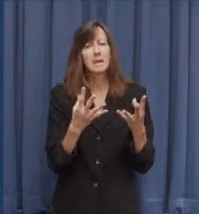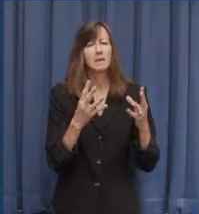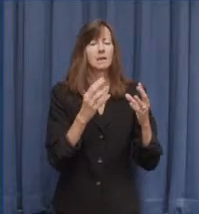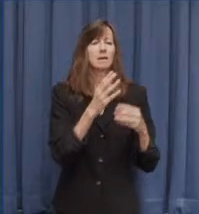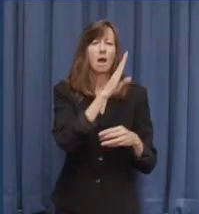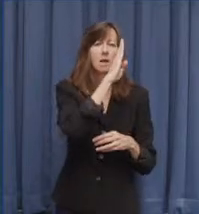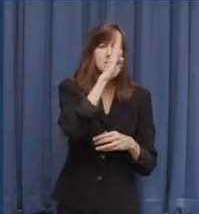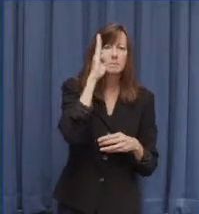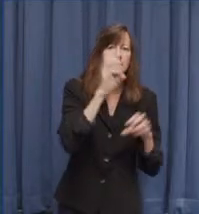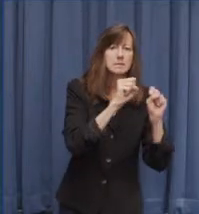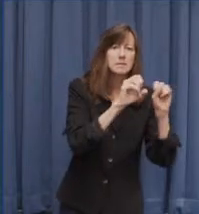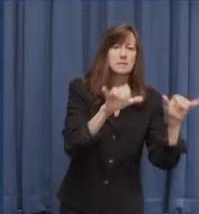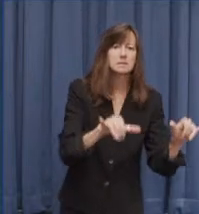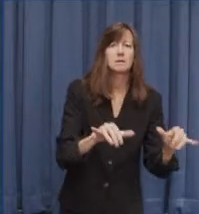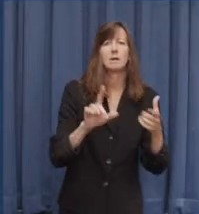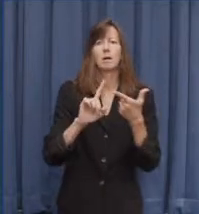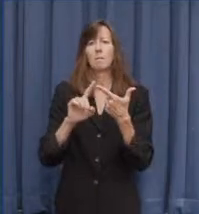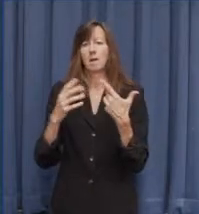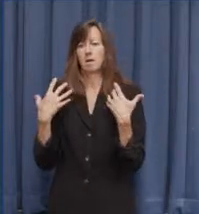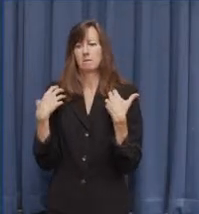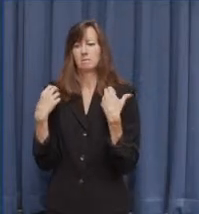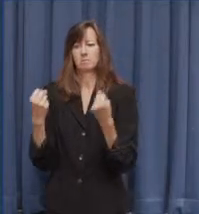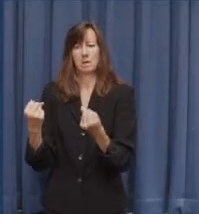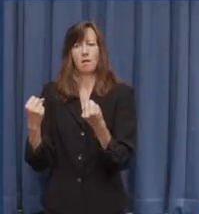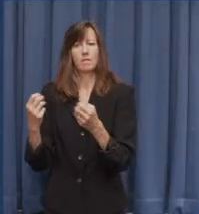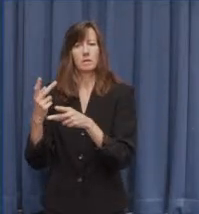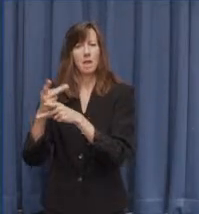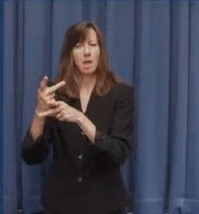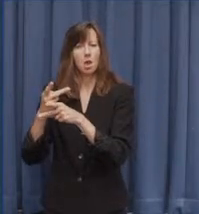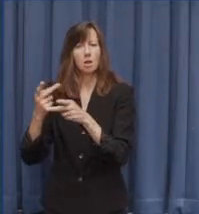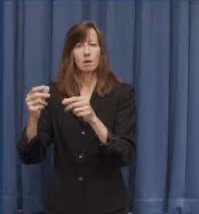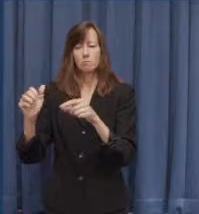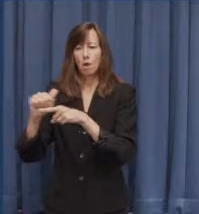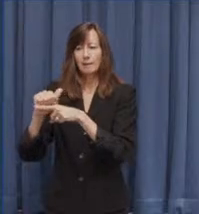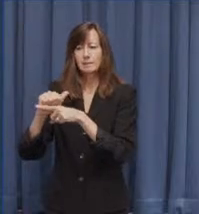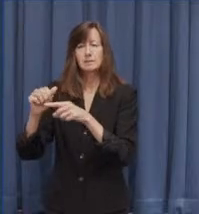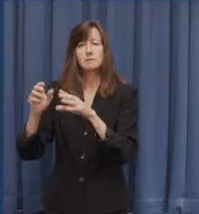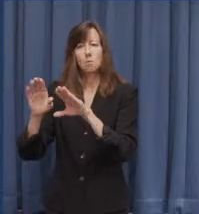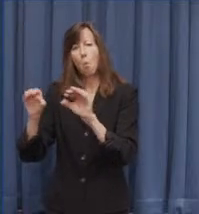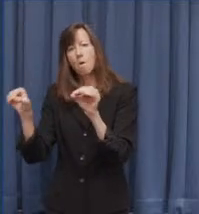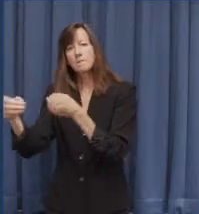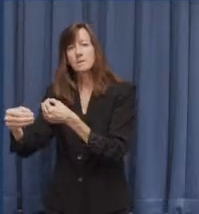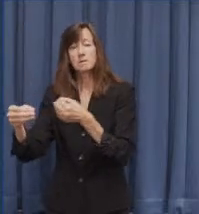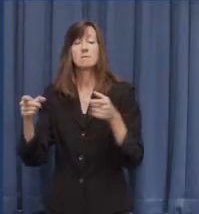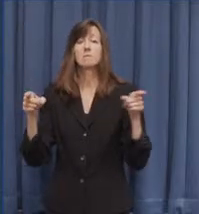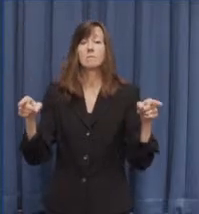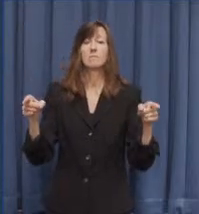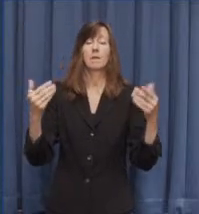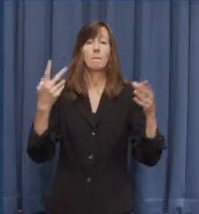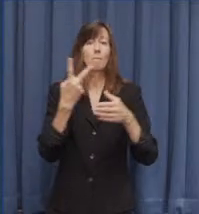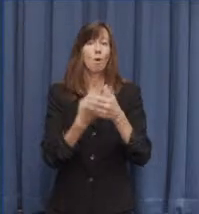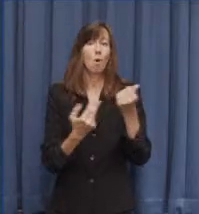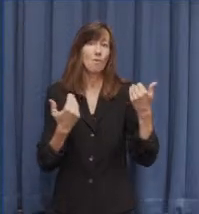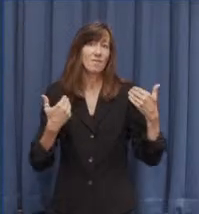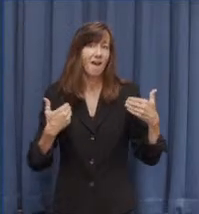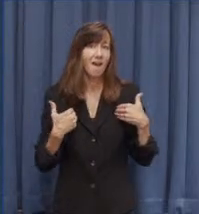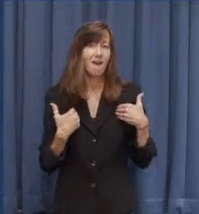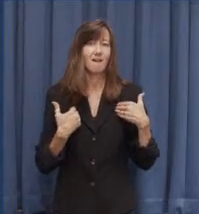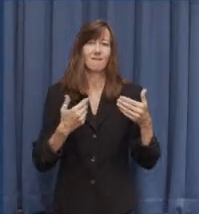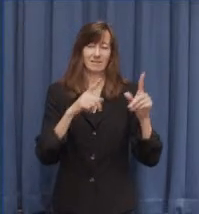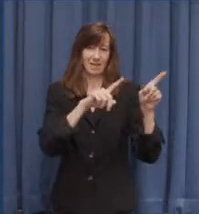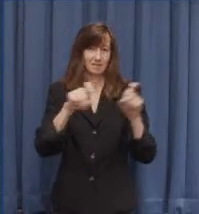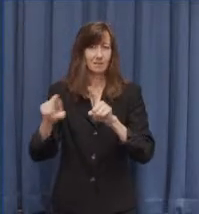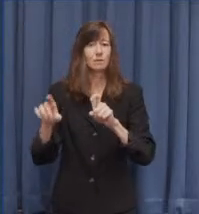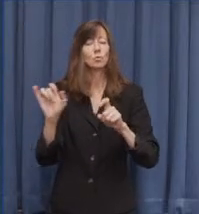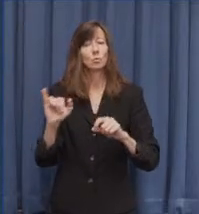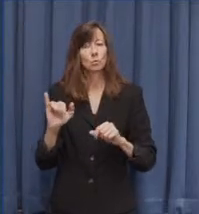now offering walk-in testing sites as well at their existing office locations. So Caremount has and